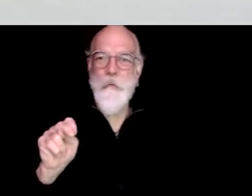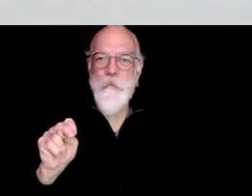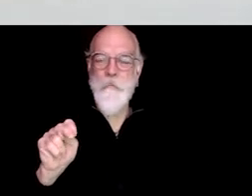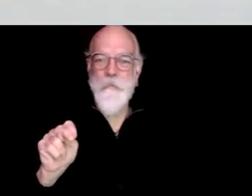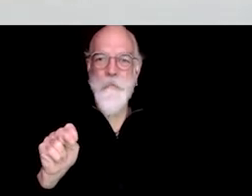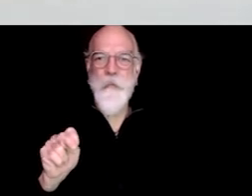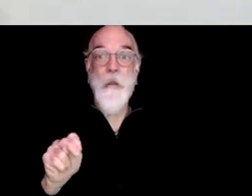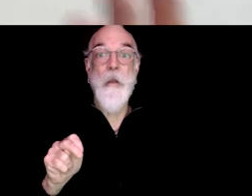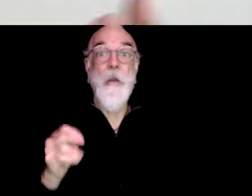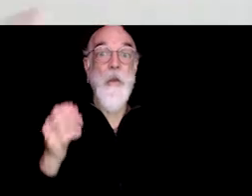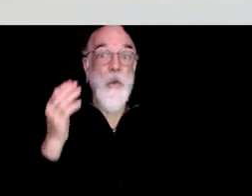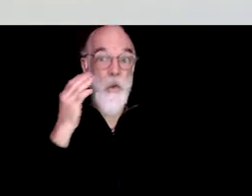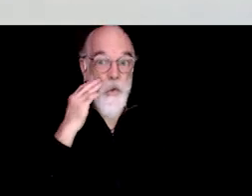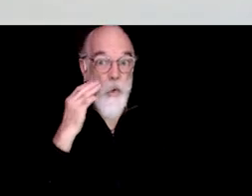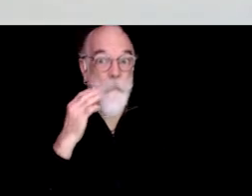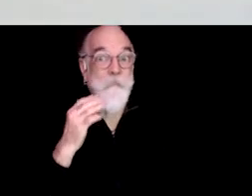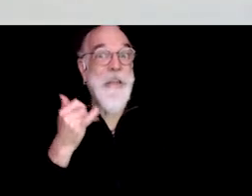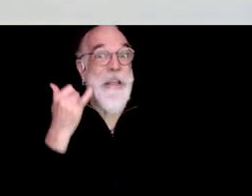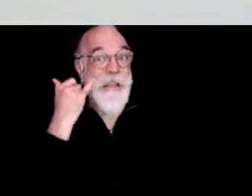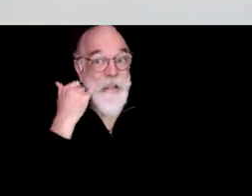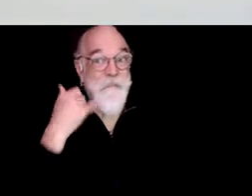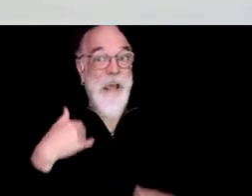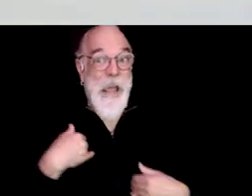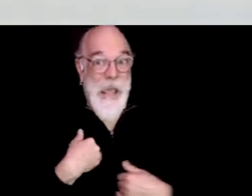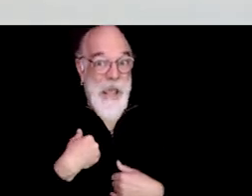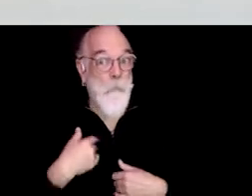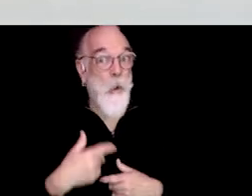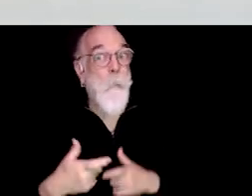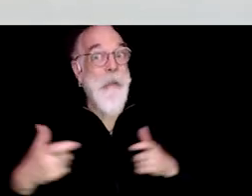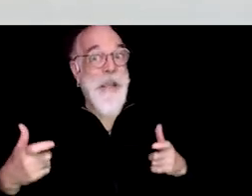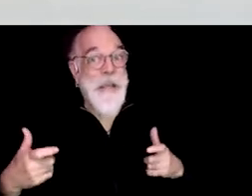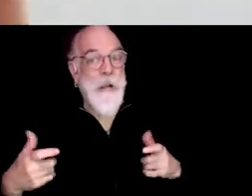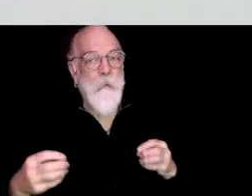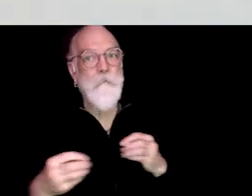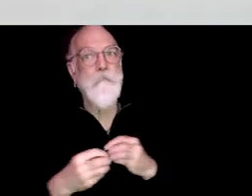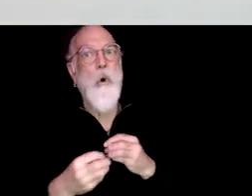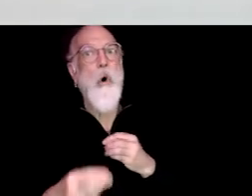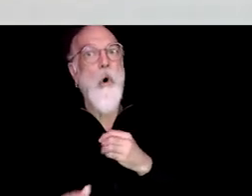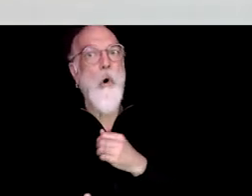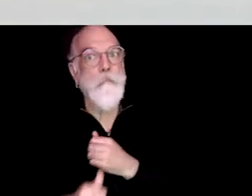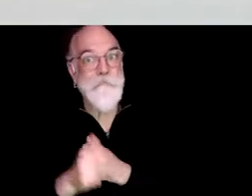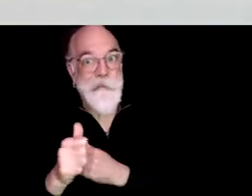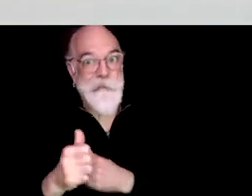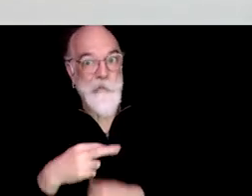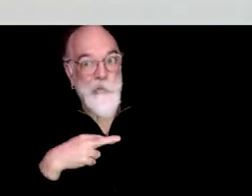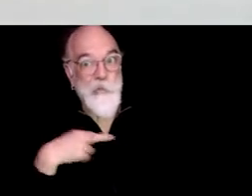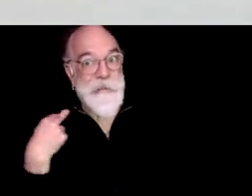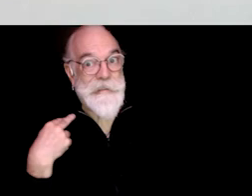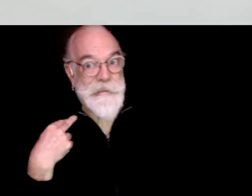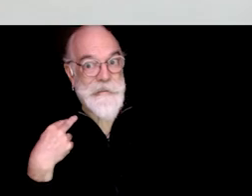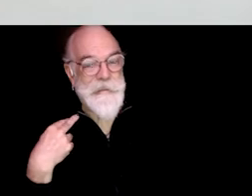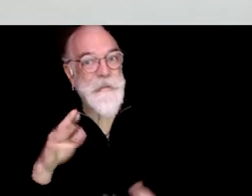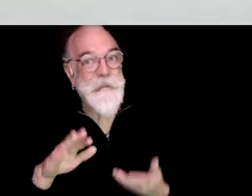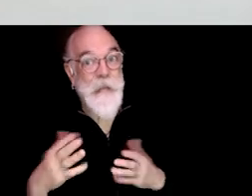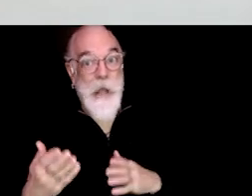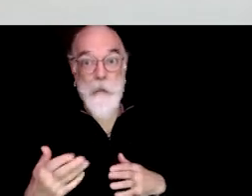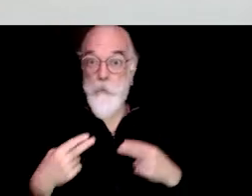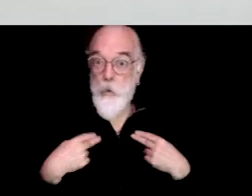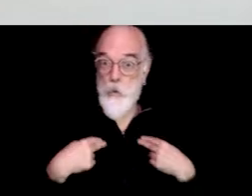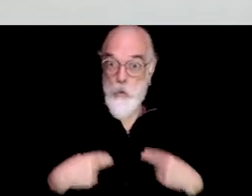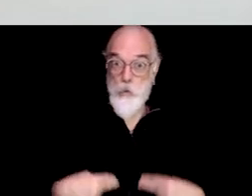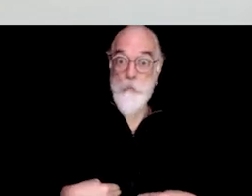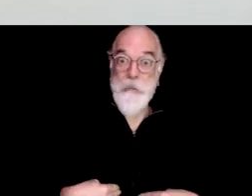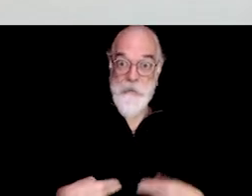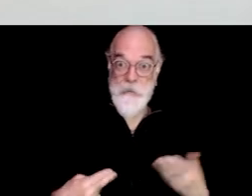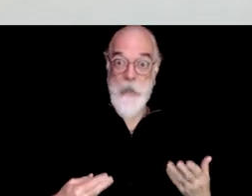more endangered, and people are pretty big. So anyway, sidetrack here. Will you talk a